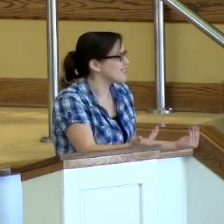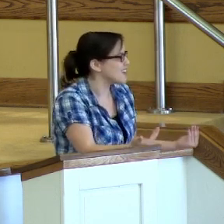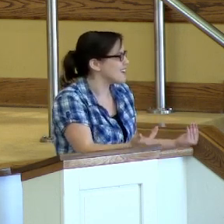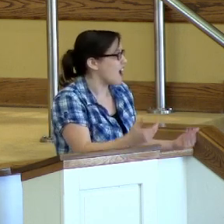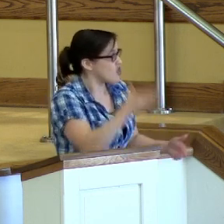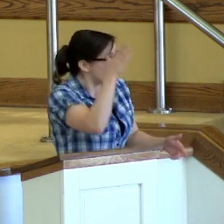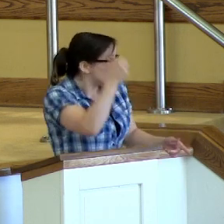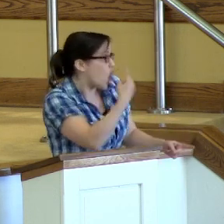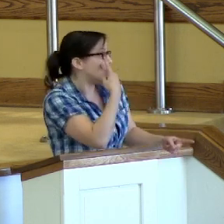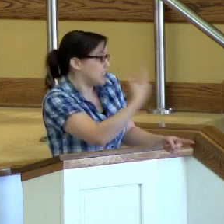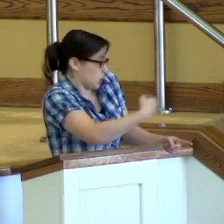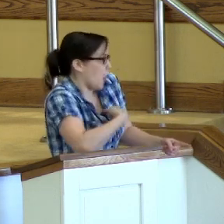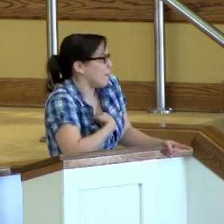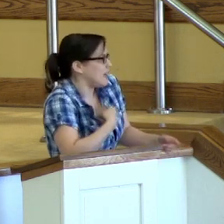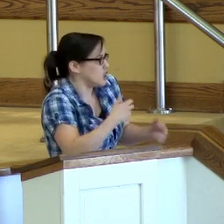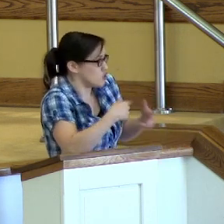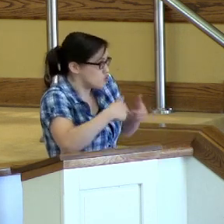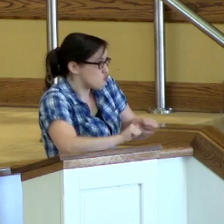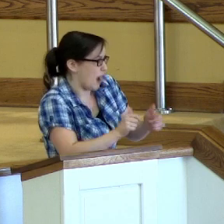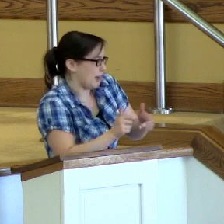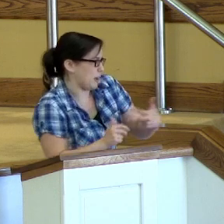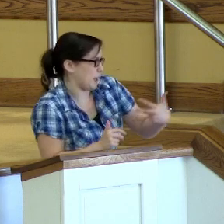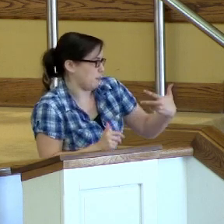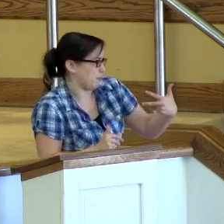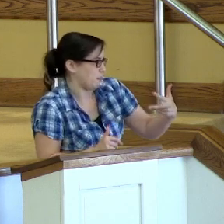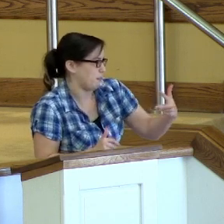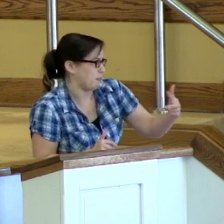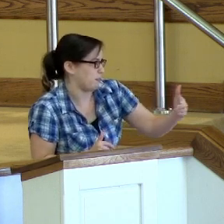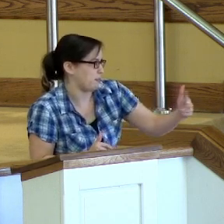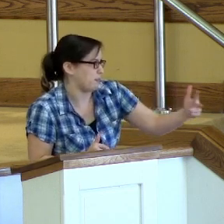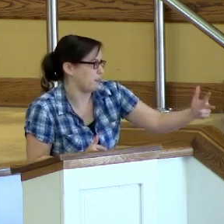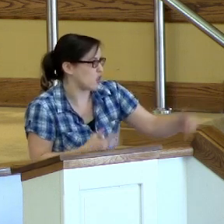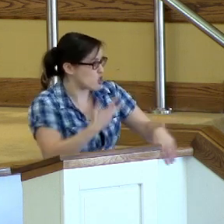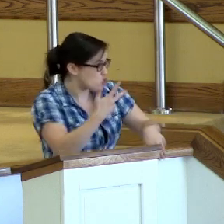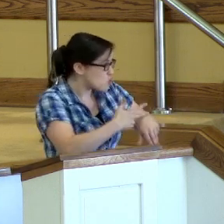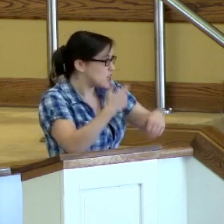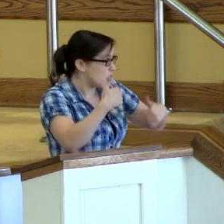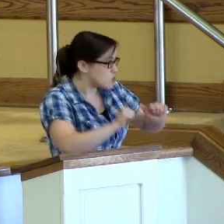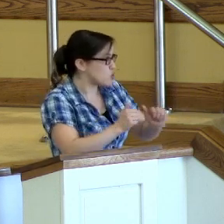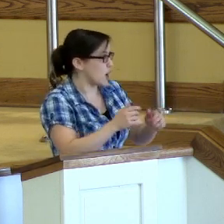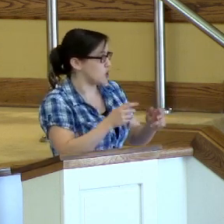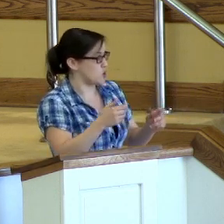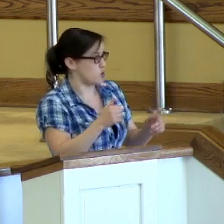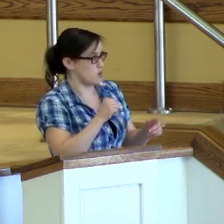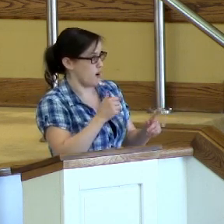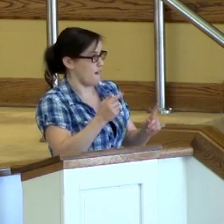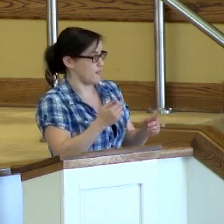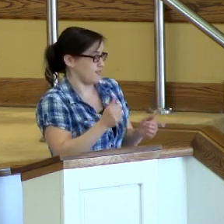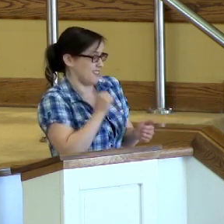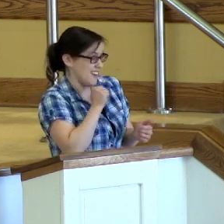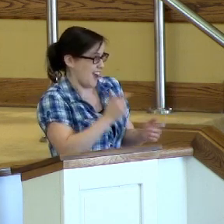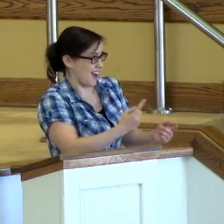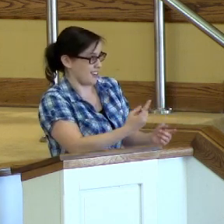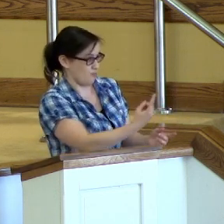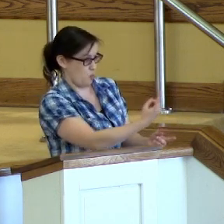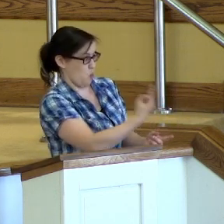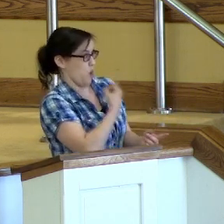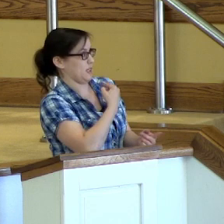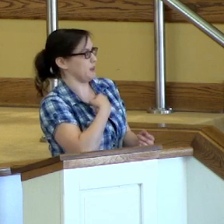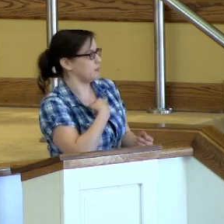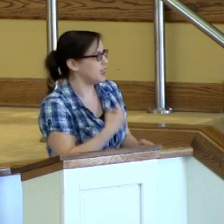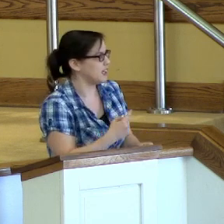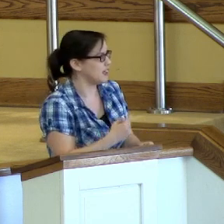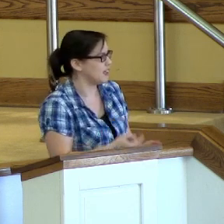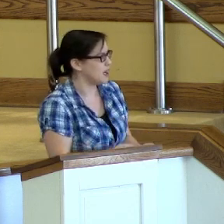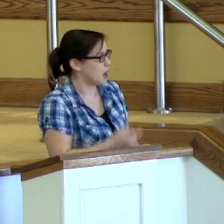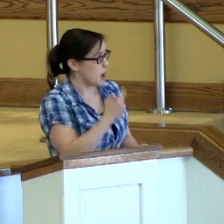turned from these three times. Unless she had turned from thee, surely now I would have slain